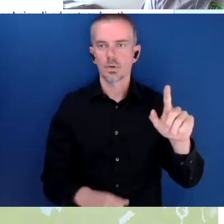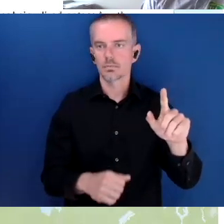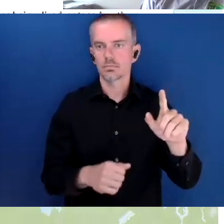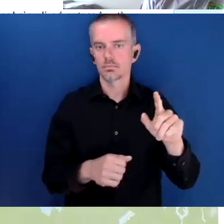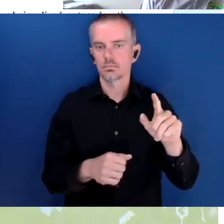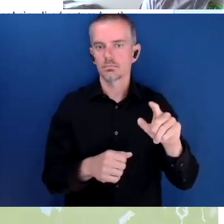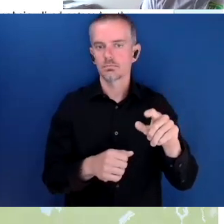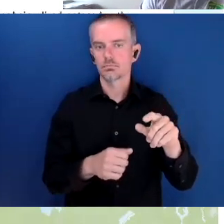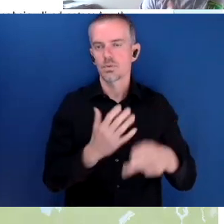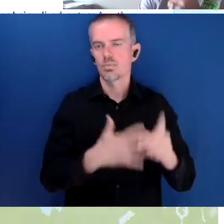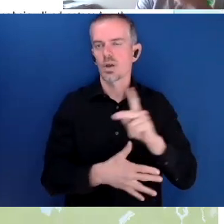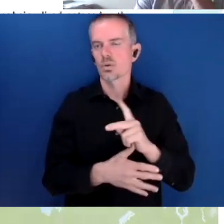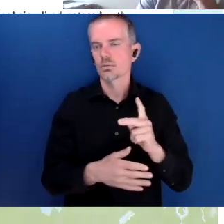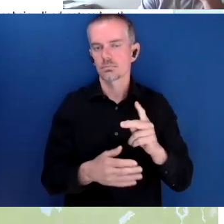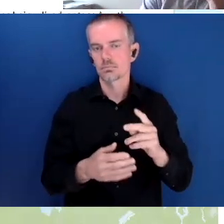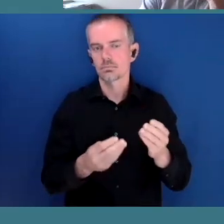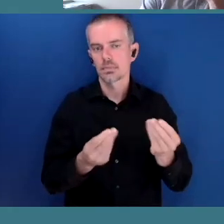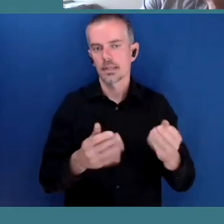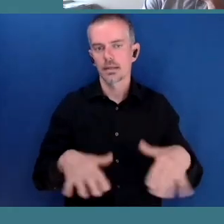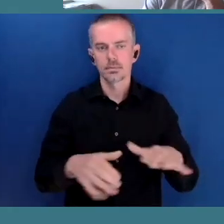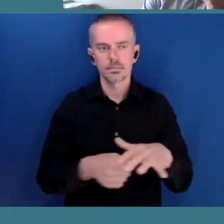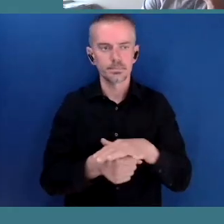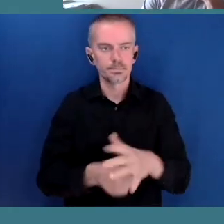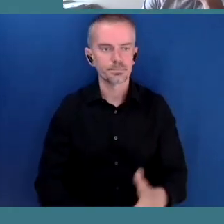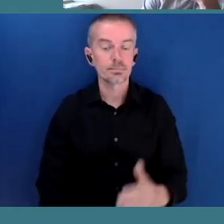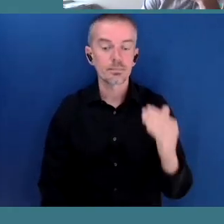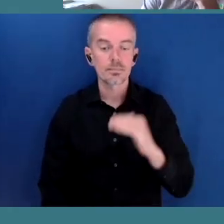landscapes. Next slide, please.